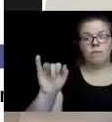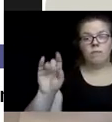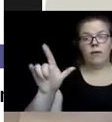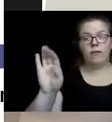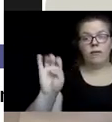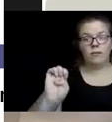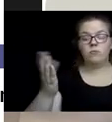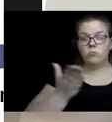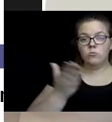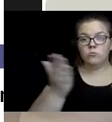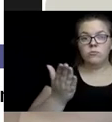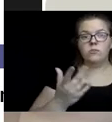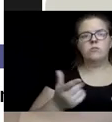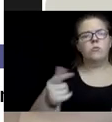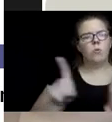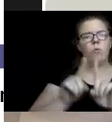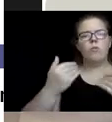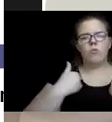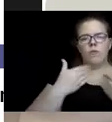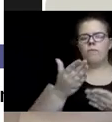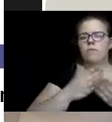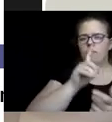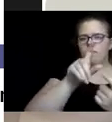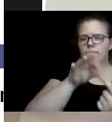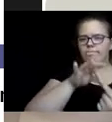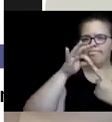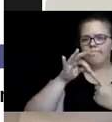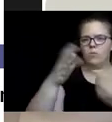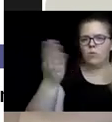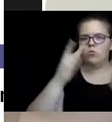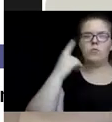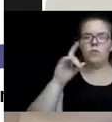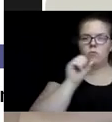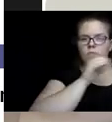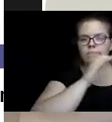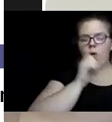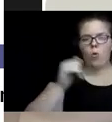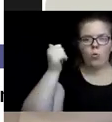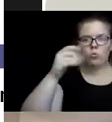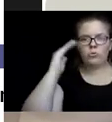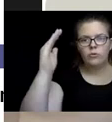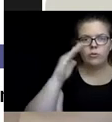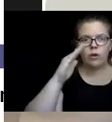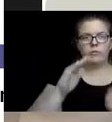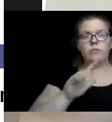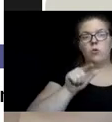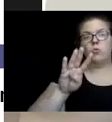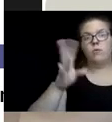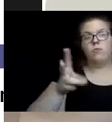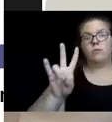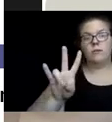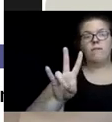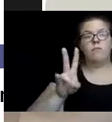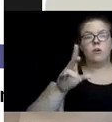we have some specialized services for older adults. Our 24-hour crisis and support line supports all language. We